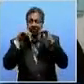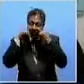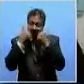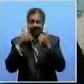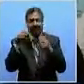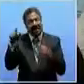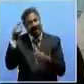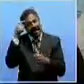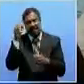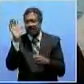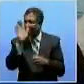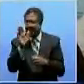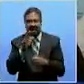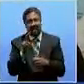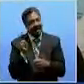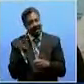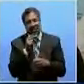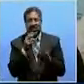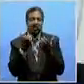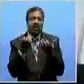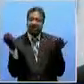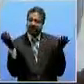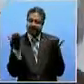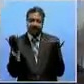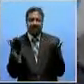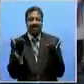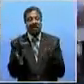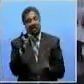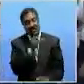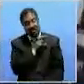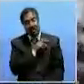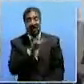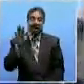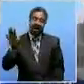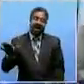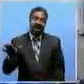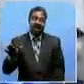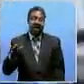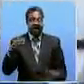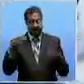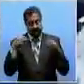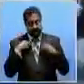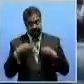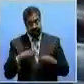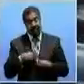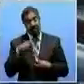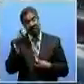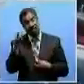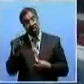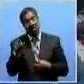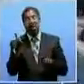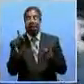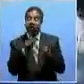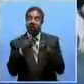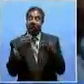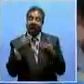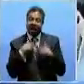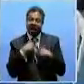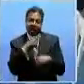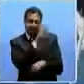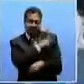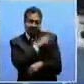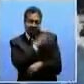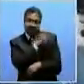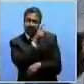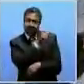are not going to allow that. And that's why the police are there. The mayor and his team then rushed to Nchanga North General Hospital to ascertain